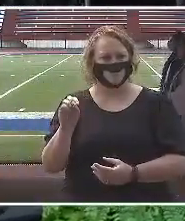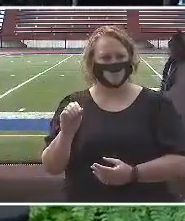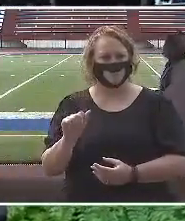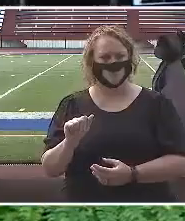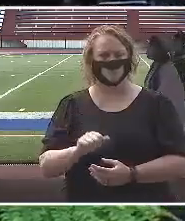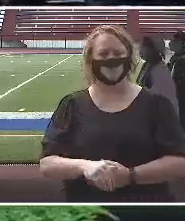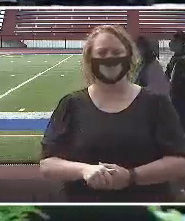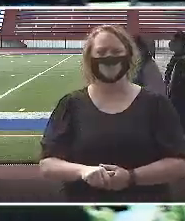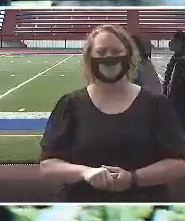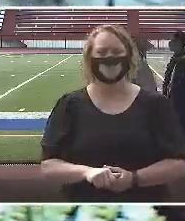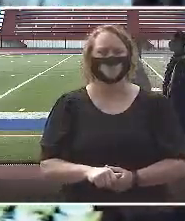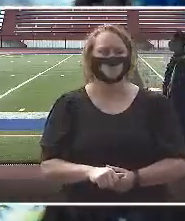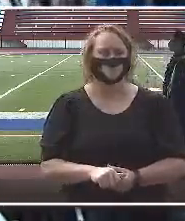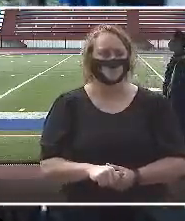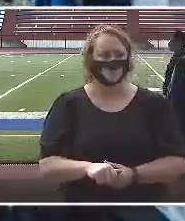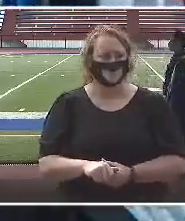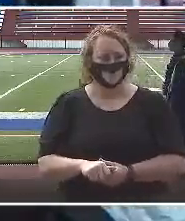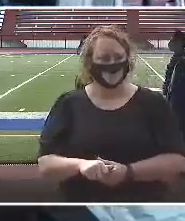Morgan Hardiman.